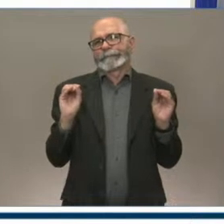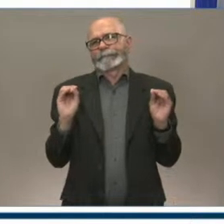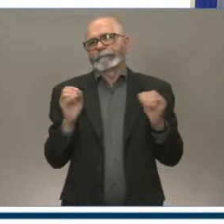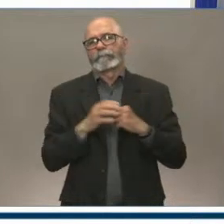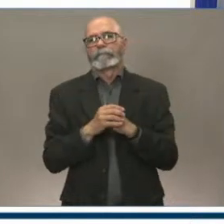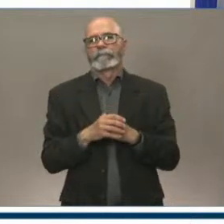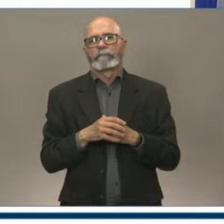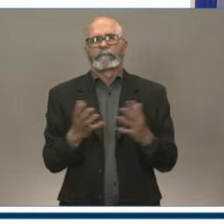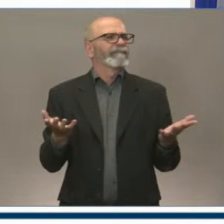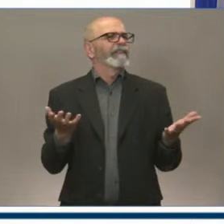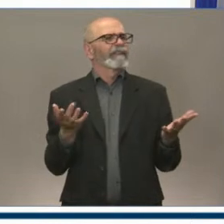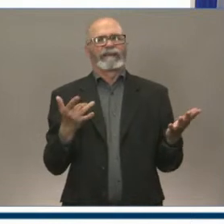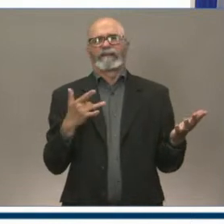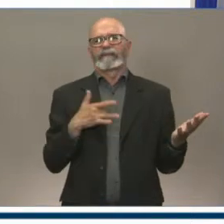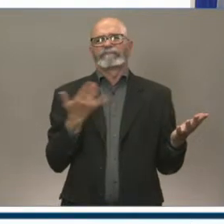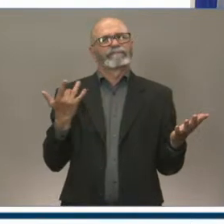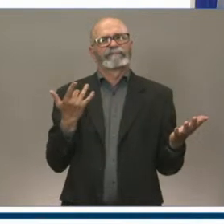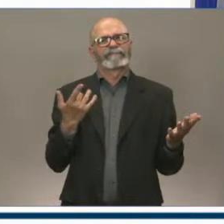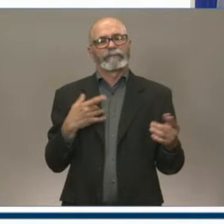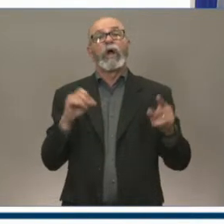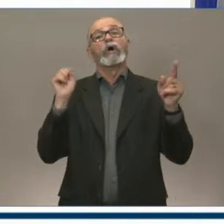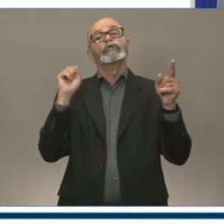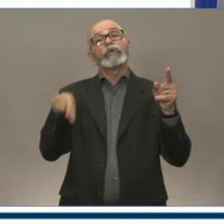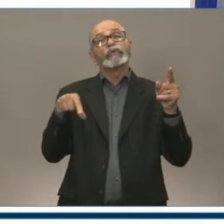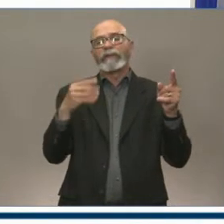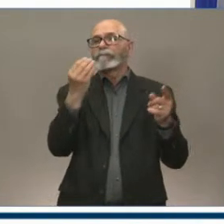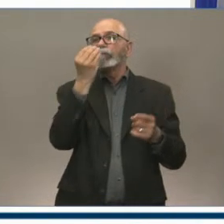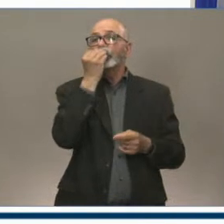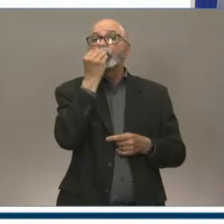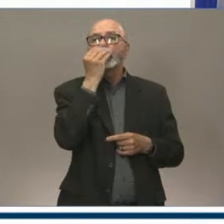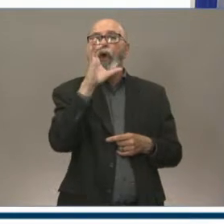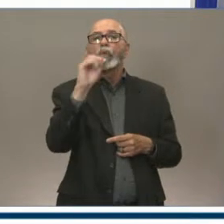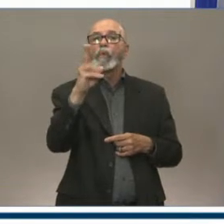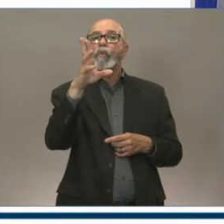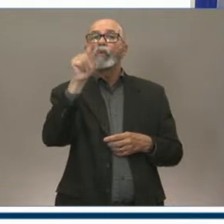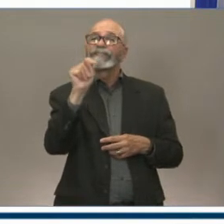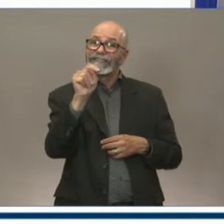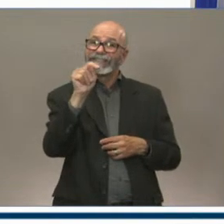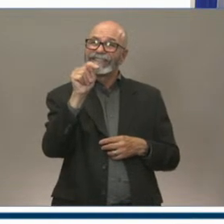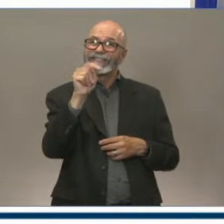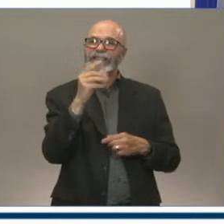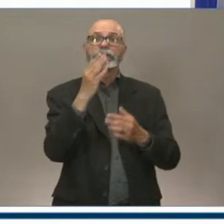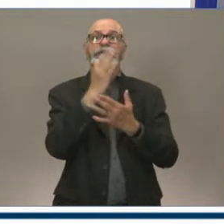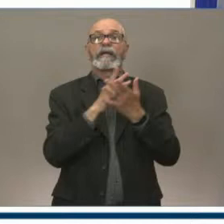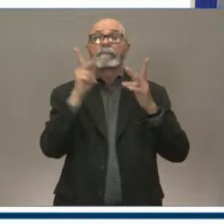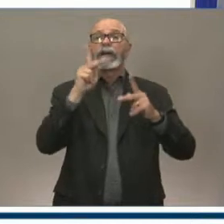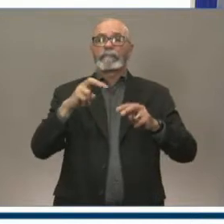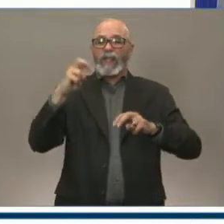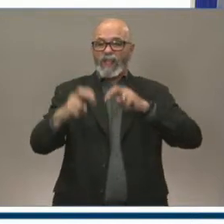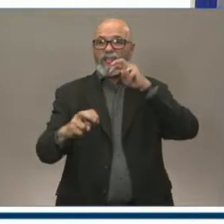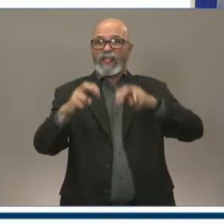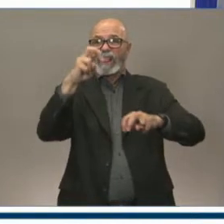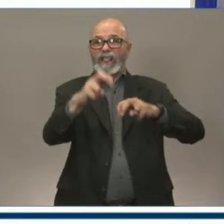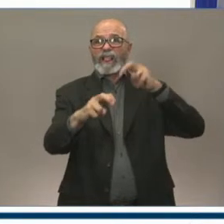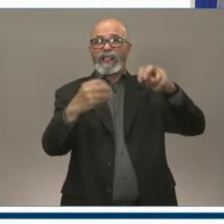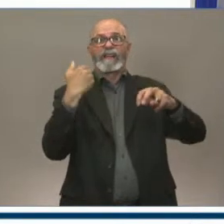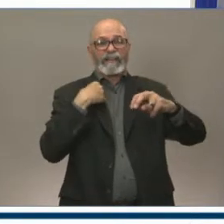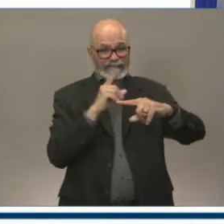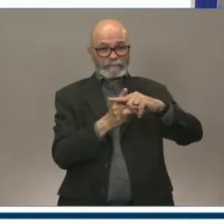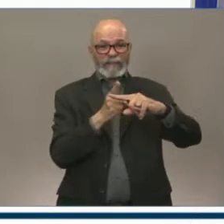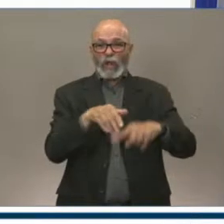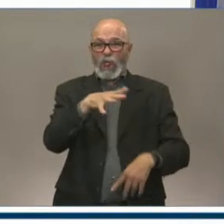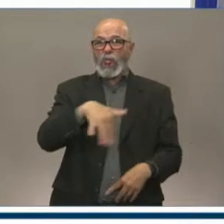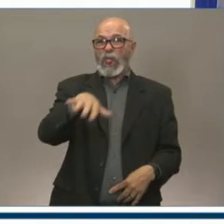the Scotia Square food court and someone had been there a few days before who had tested positive, I have to go get a test, and